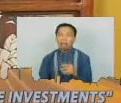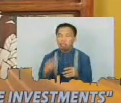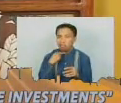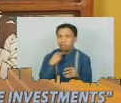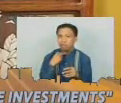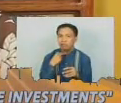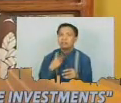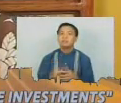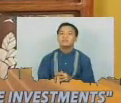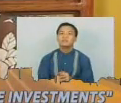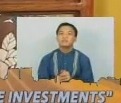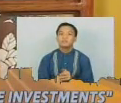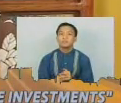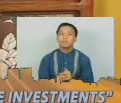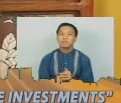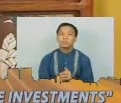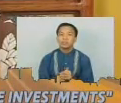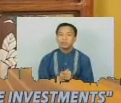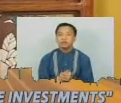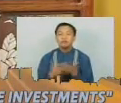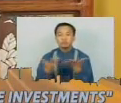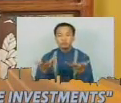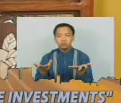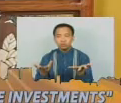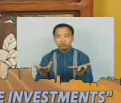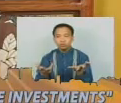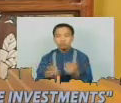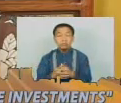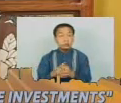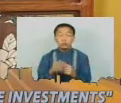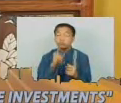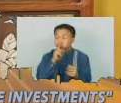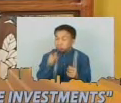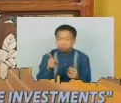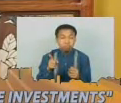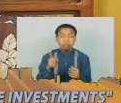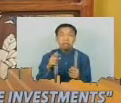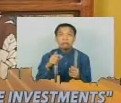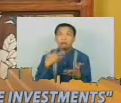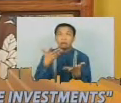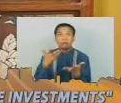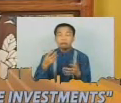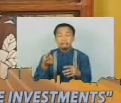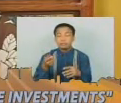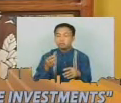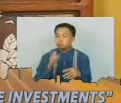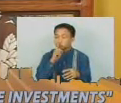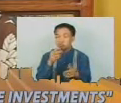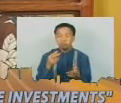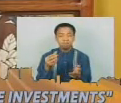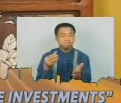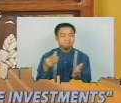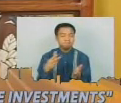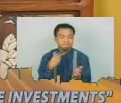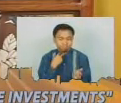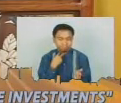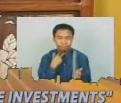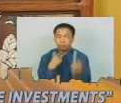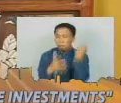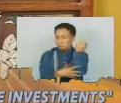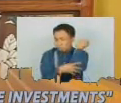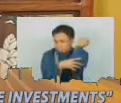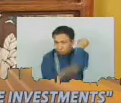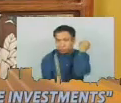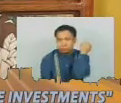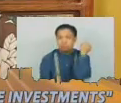sige, padaanan mo ako sa pison, hampas mo ako sa pader, you won't get a cent. Kahit paanong piga mo sa